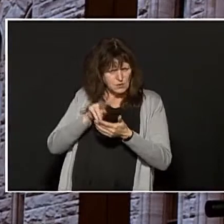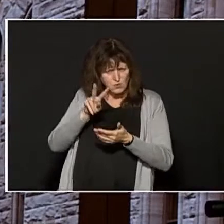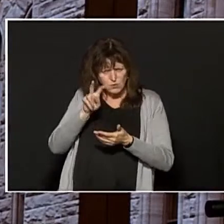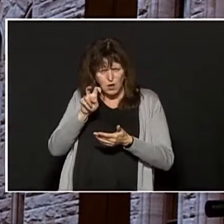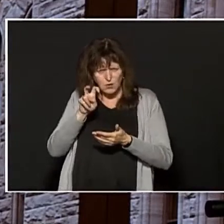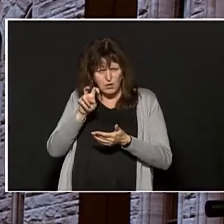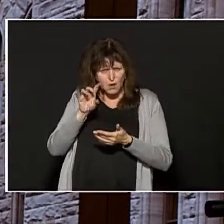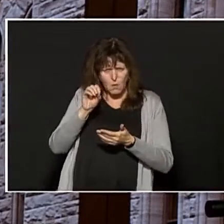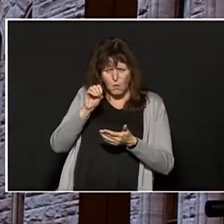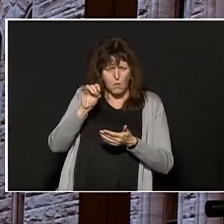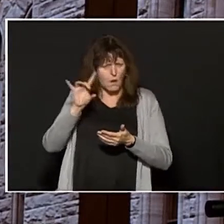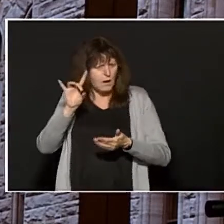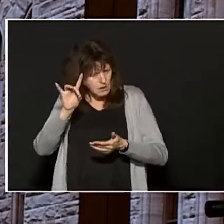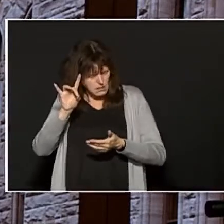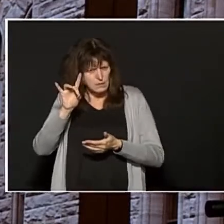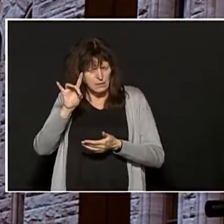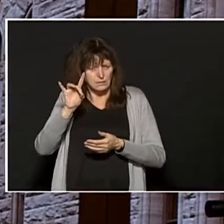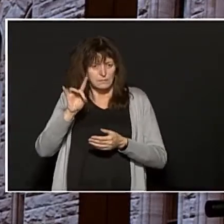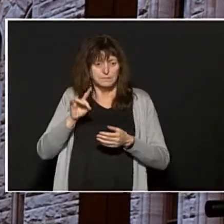4,208.